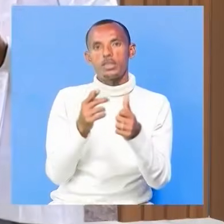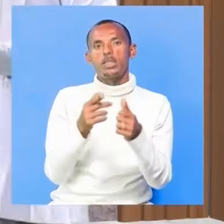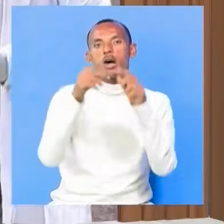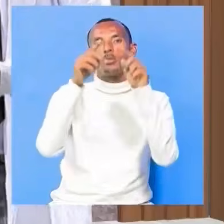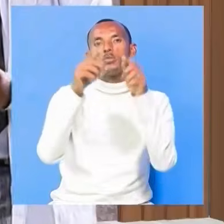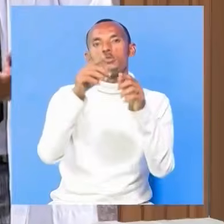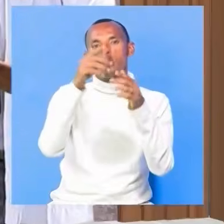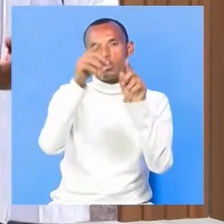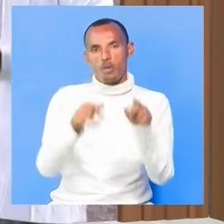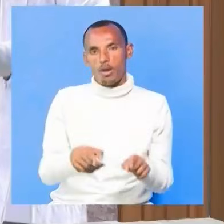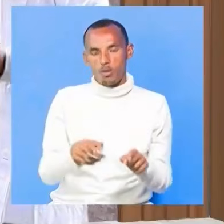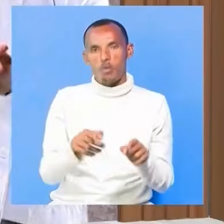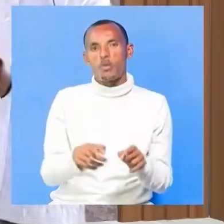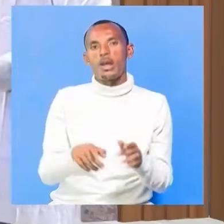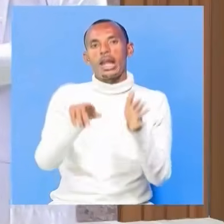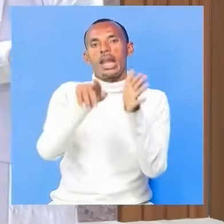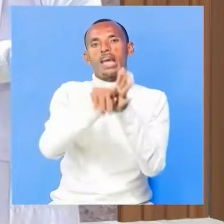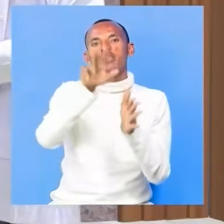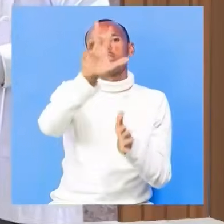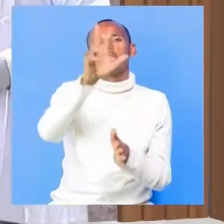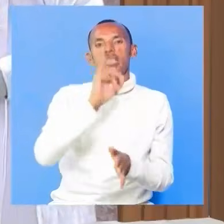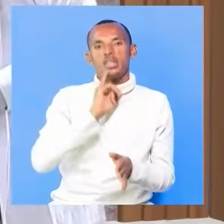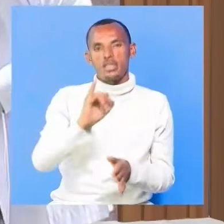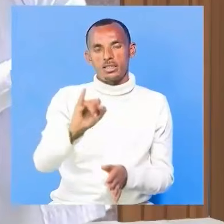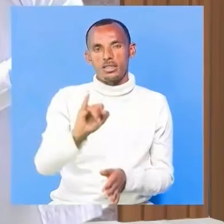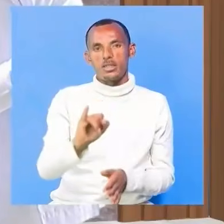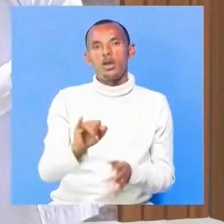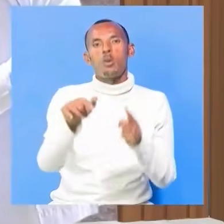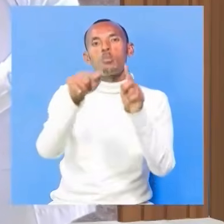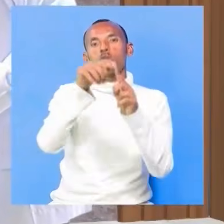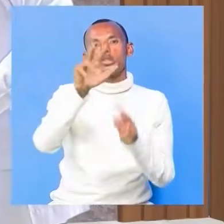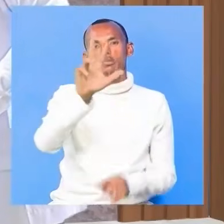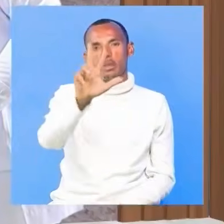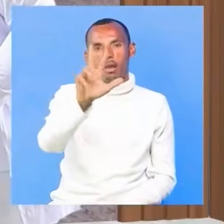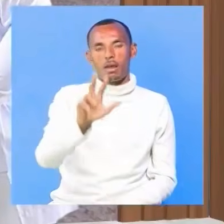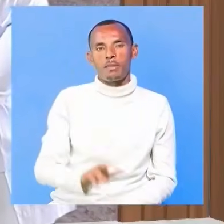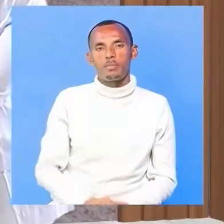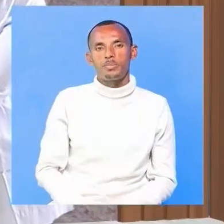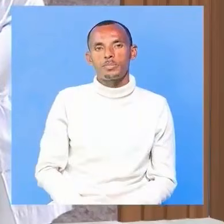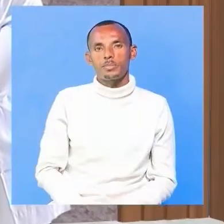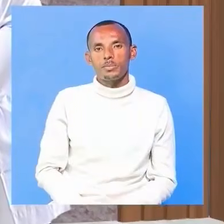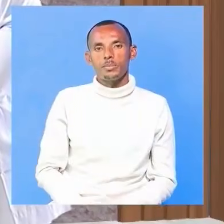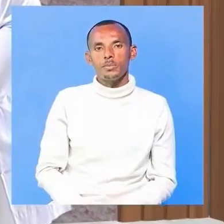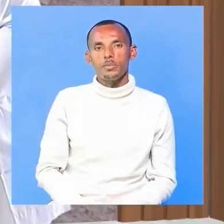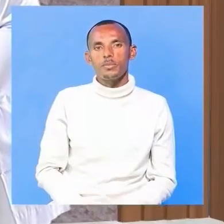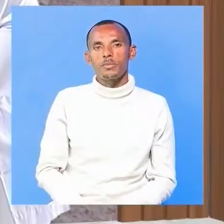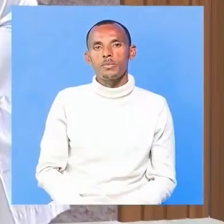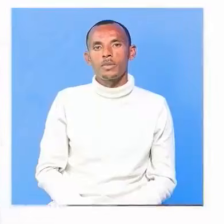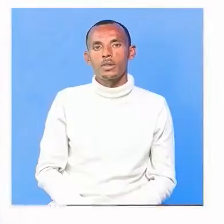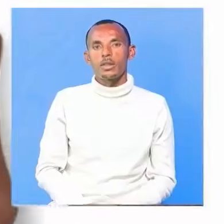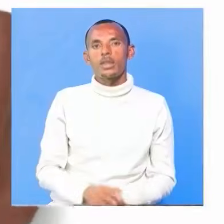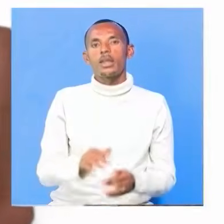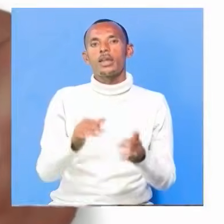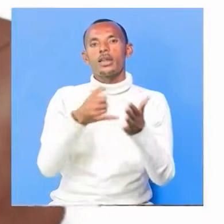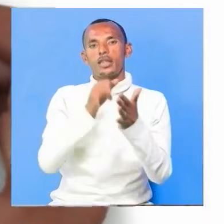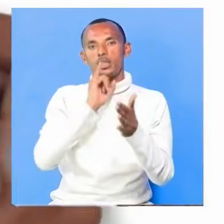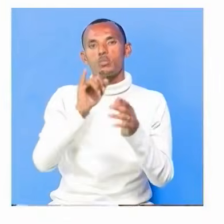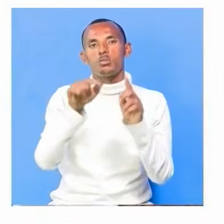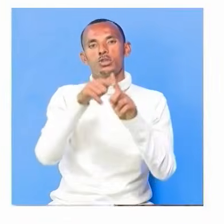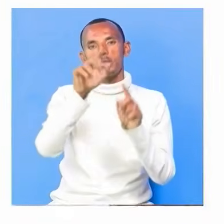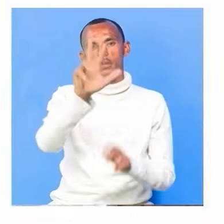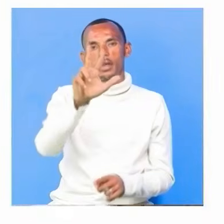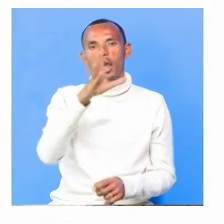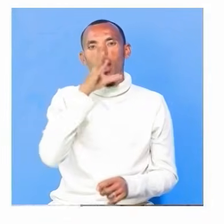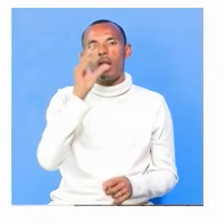So the absolute value of minus 3 is positive 3, as we have seen before. It's